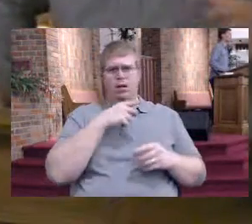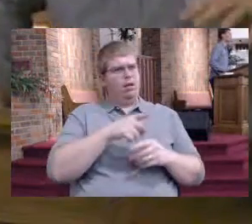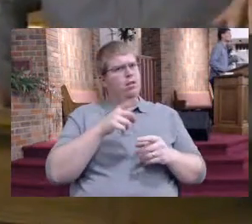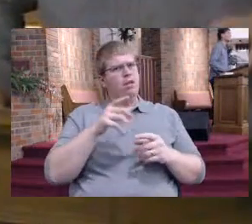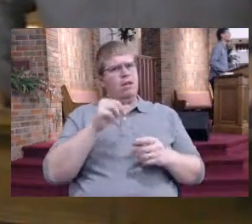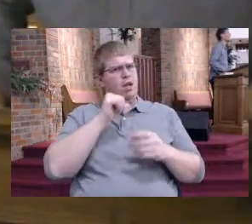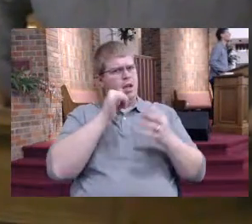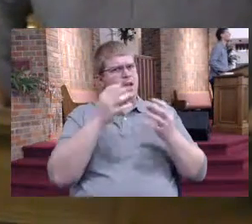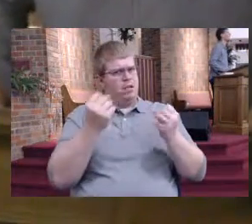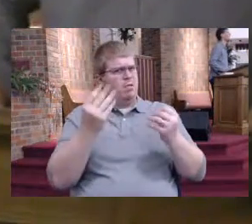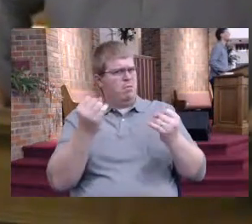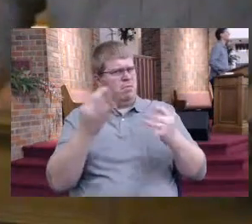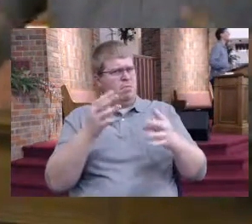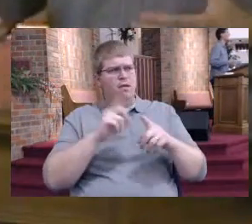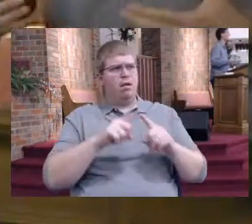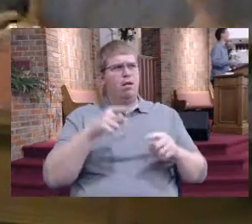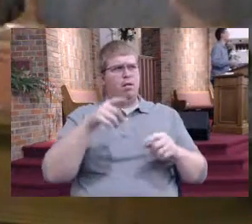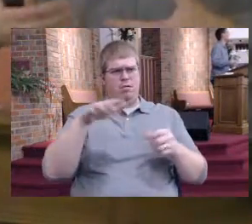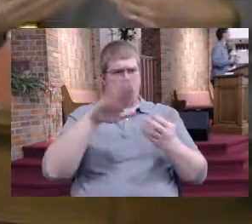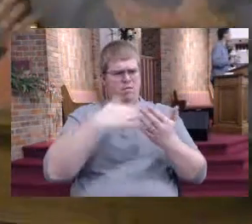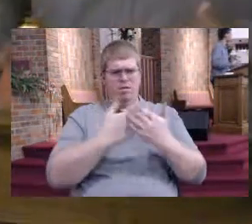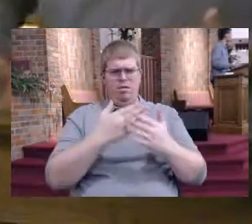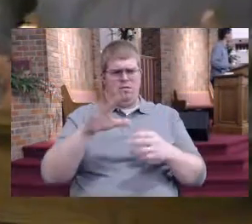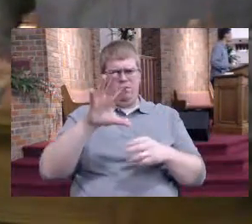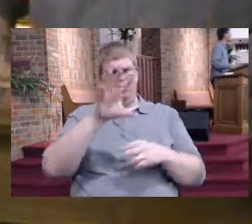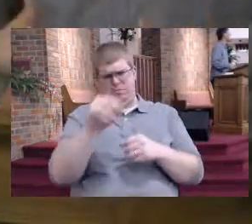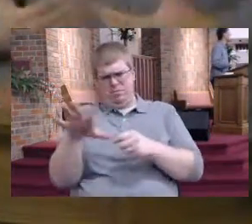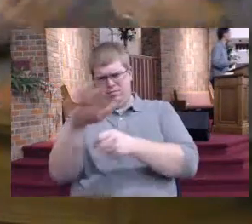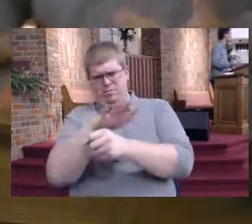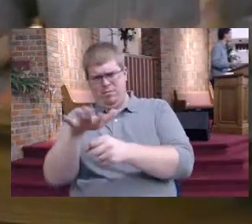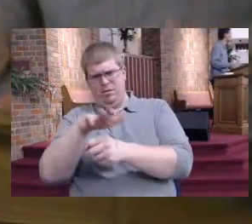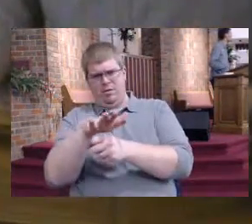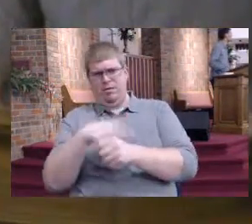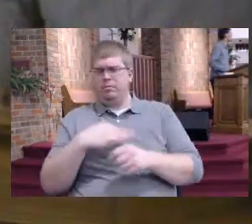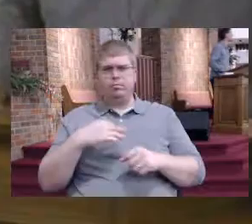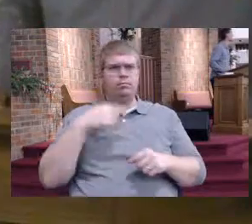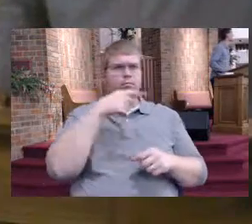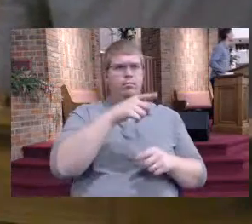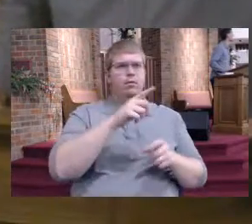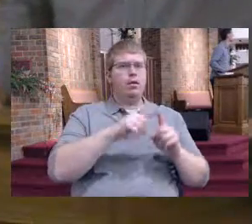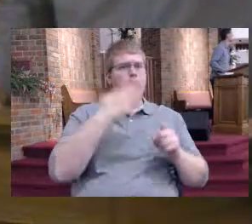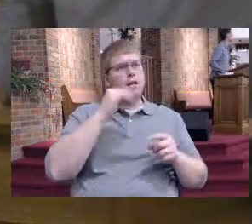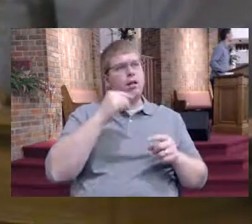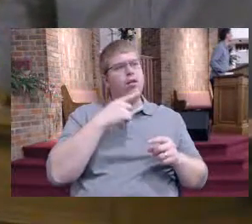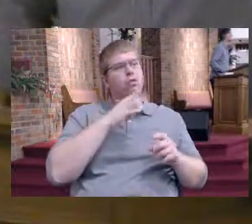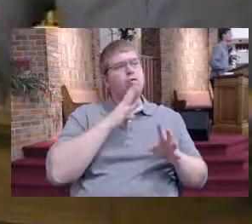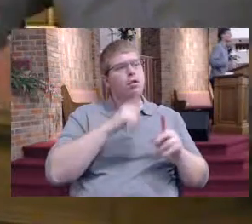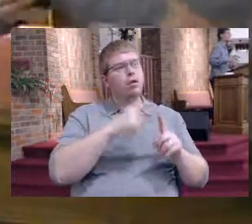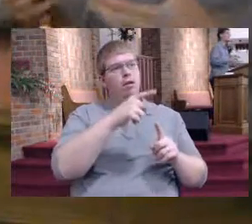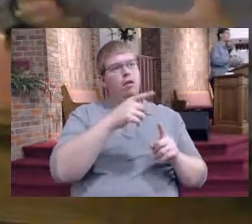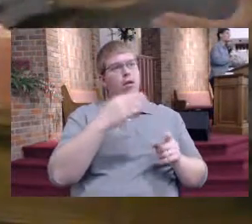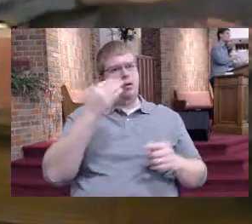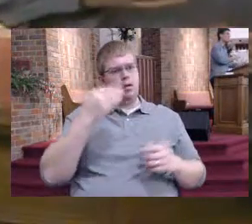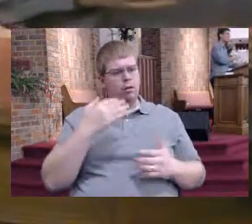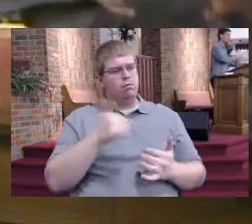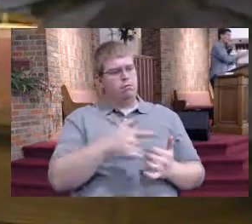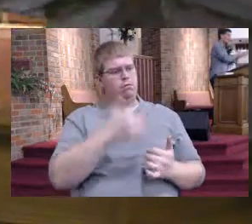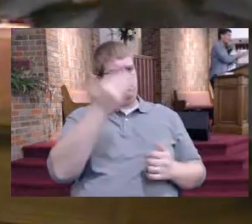there in Tanzania as a whole, and someone that we had really trusted and proved that he was knowledgeable. And so we asked